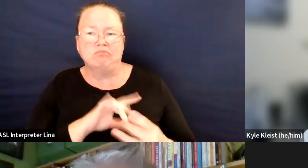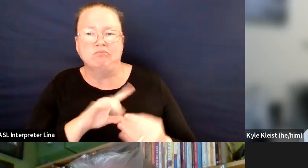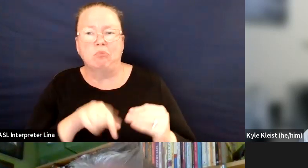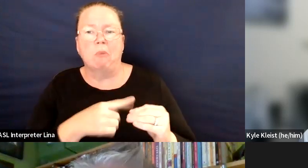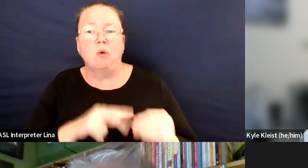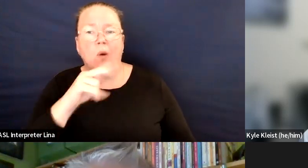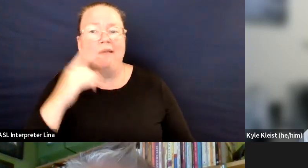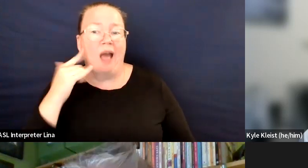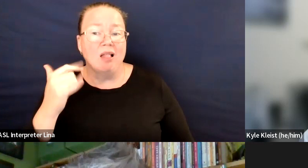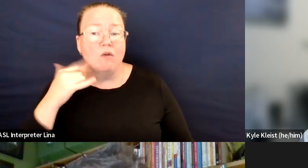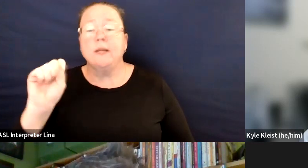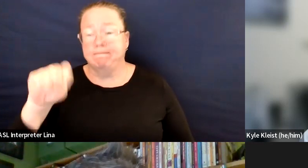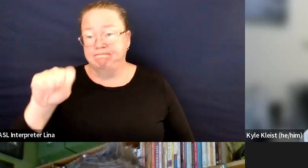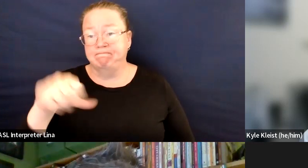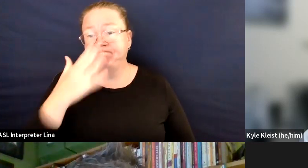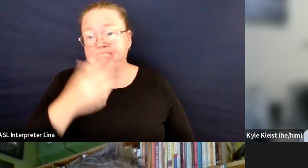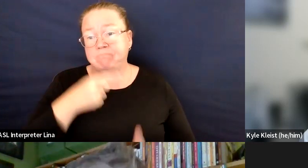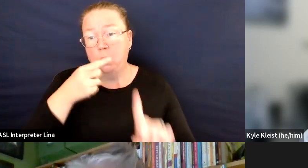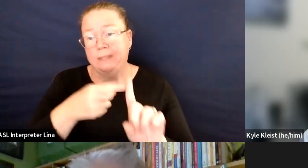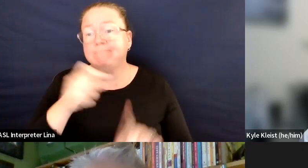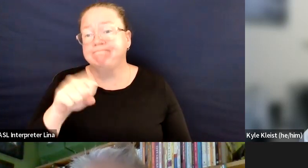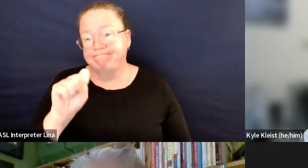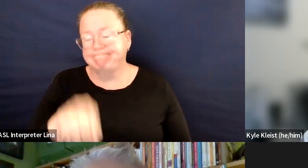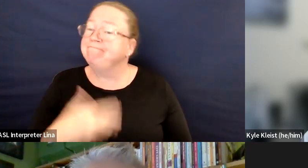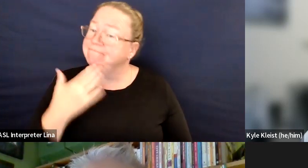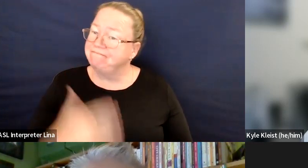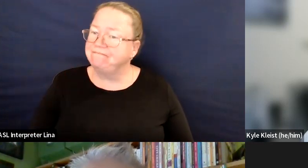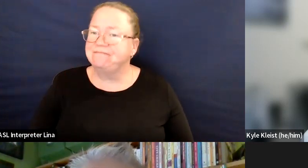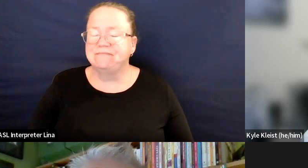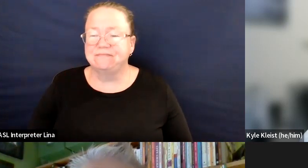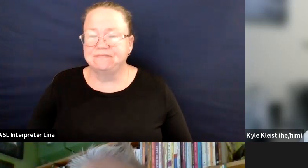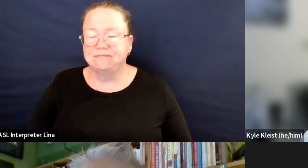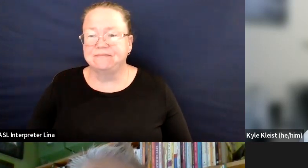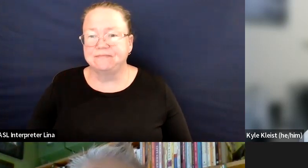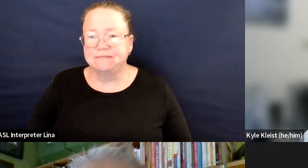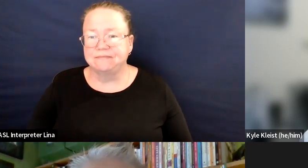California. Yes, good point. Thank you. Mhm.